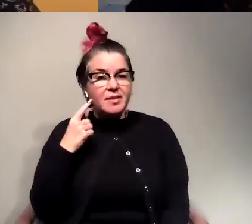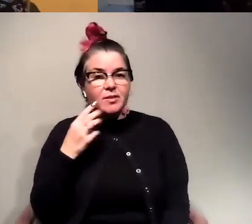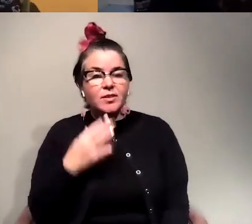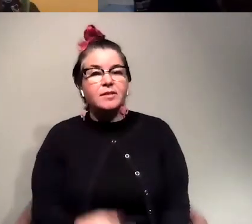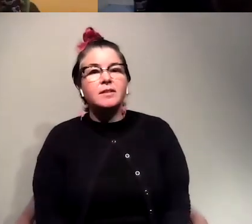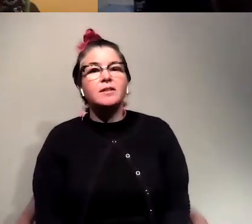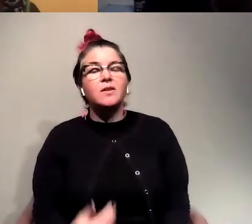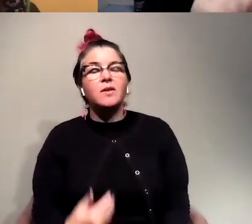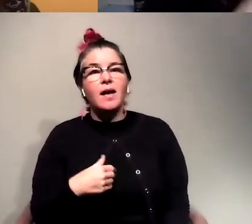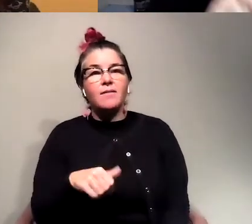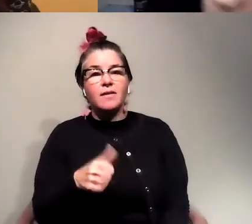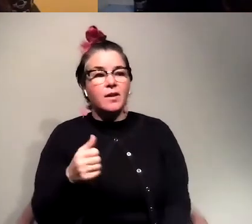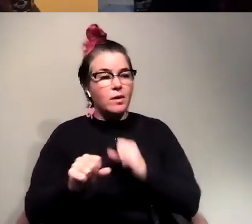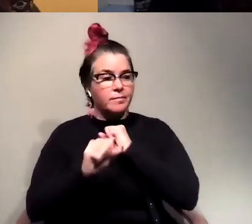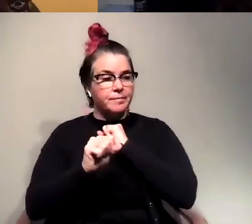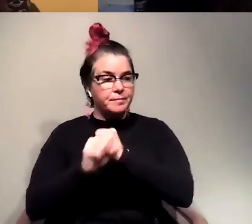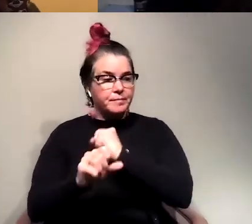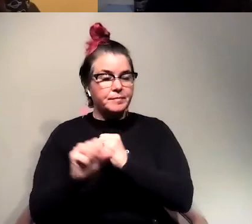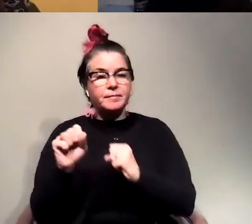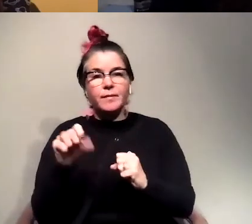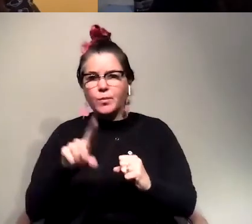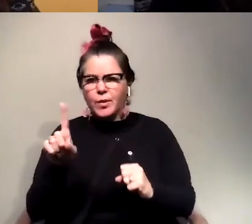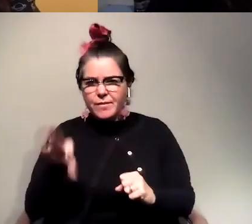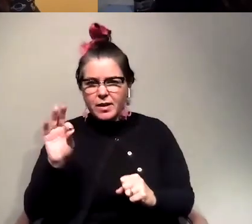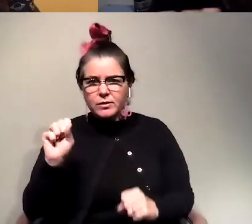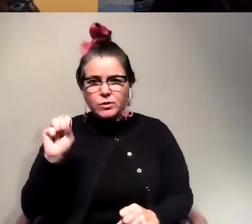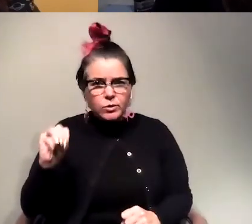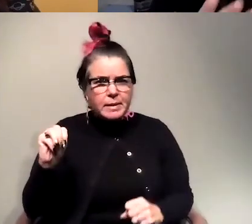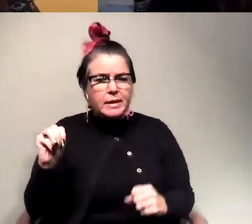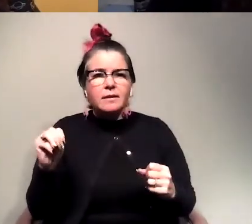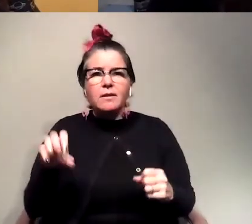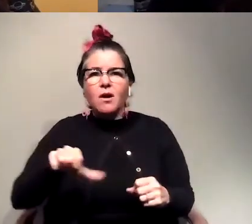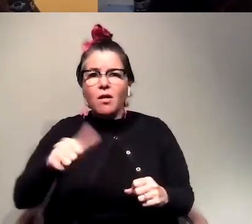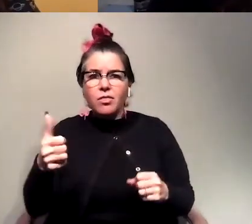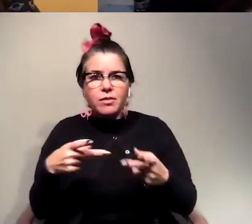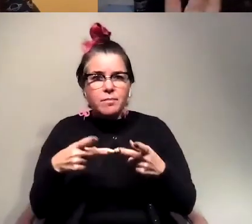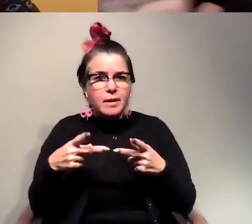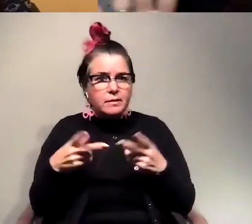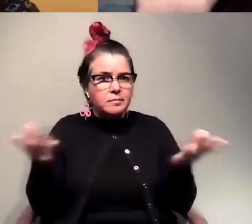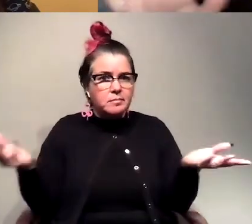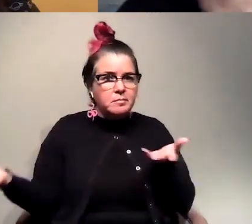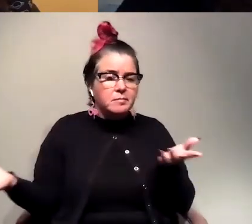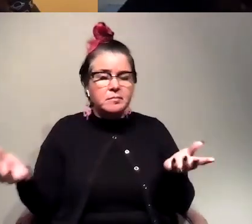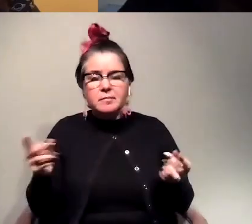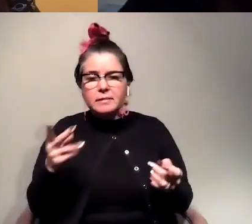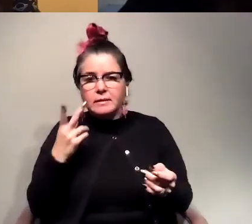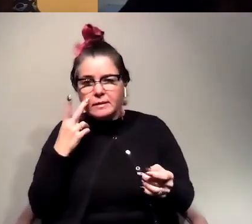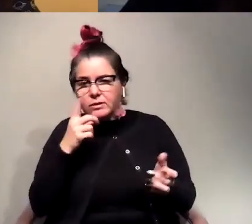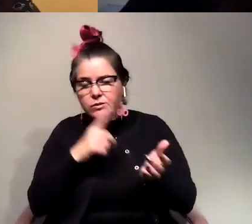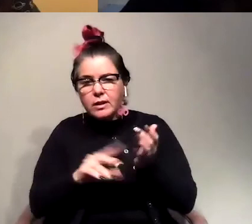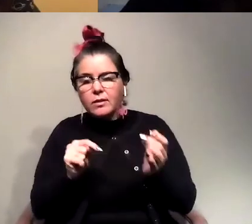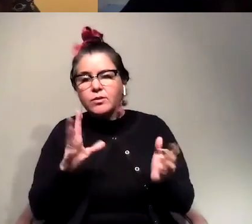have anything that you would like to plug? Places we can find you on social media? Any other places that you'd like us to go check out? This is